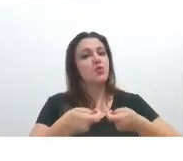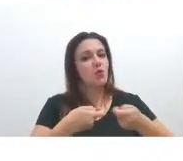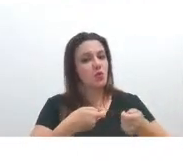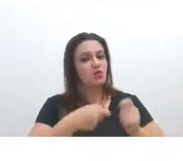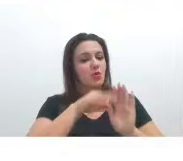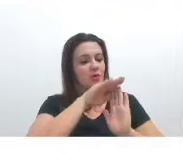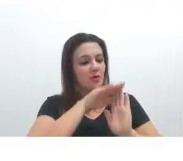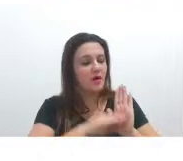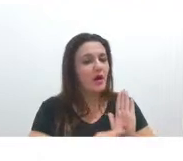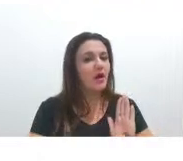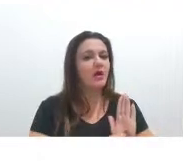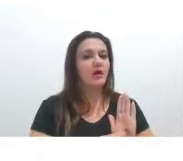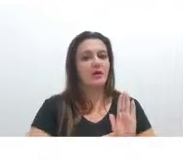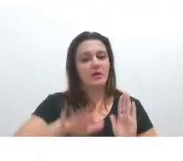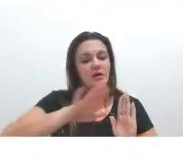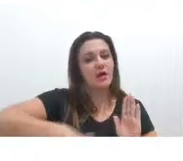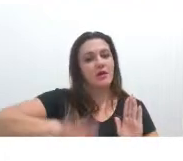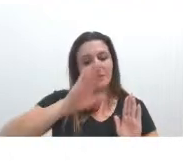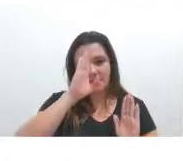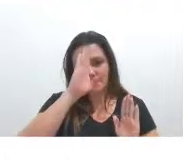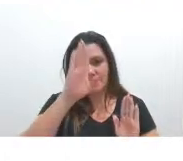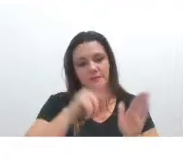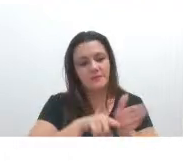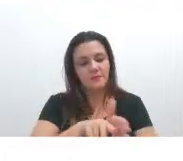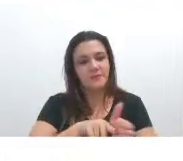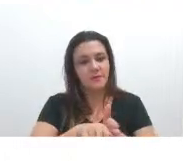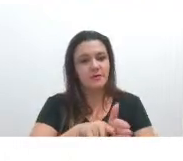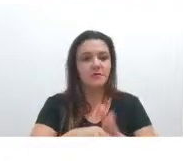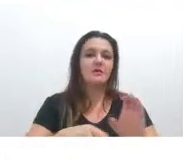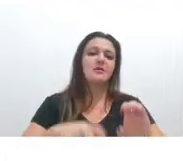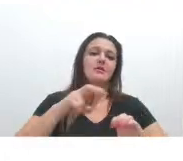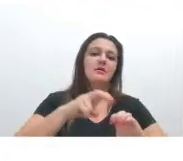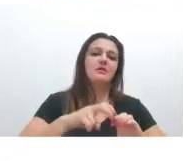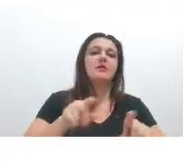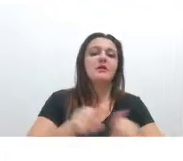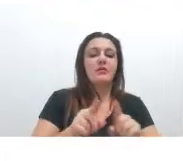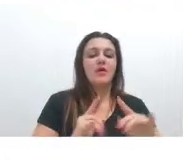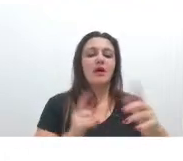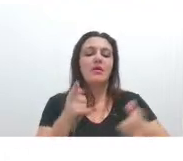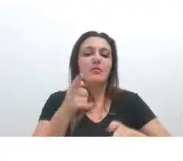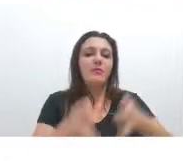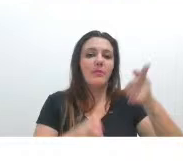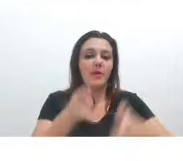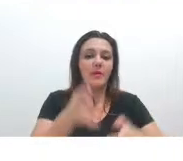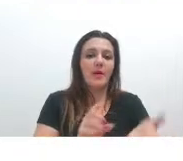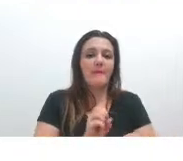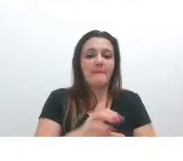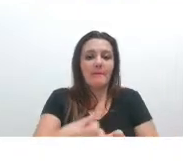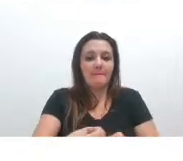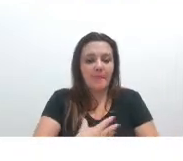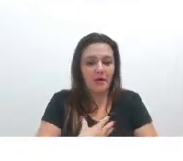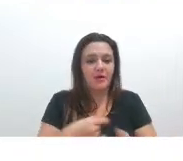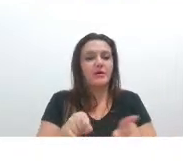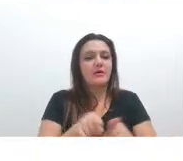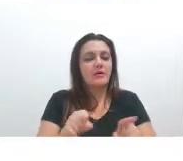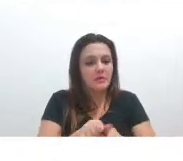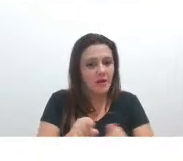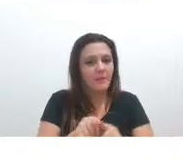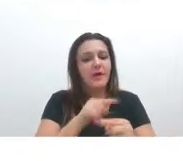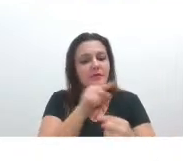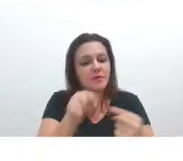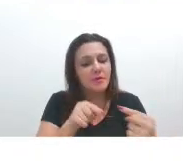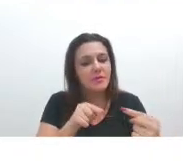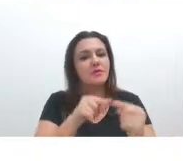at areas such as how AI chatbots can help students set goals, monitor progress, etc., offering opportunities for them